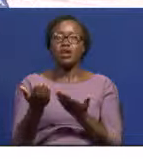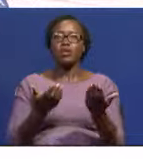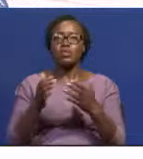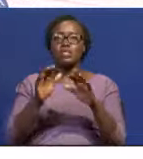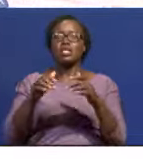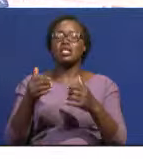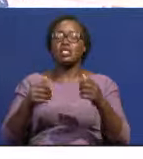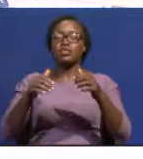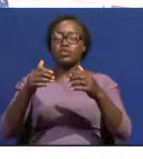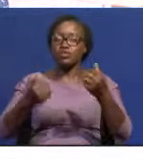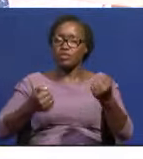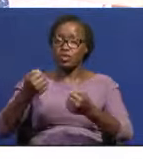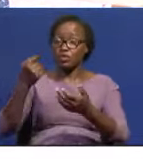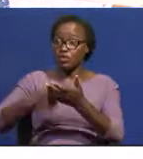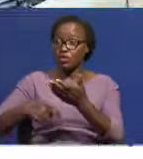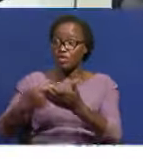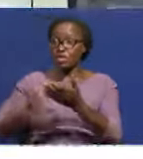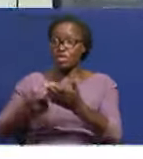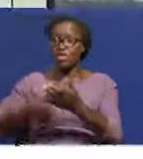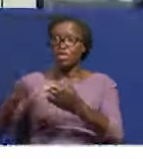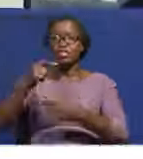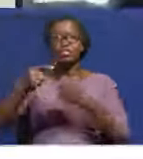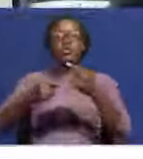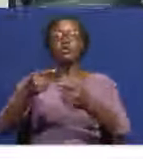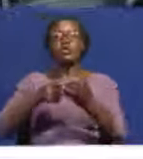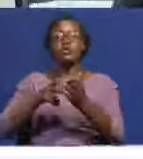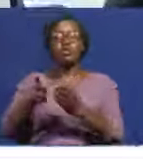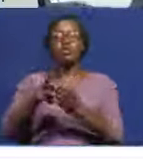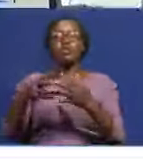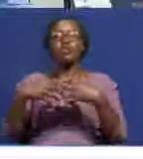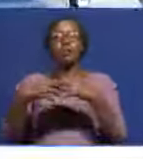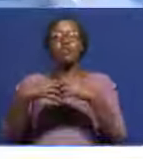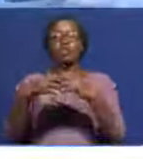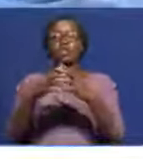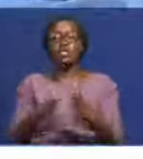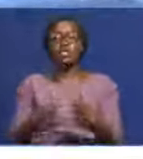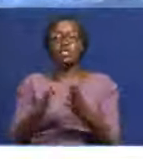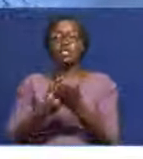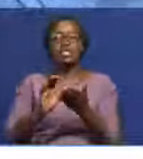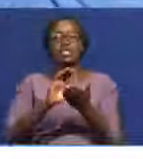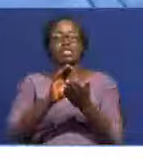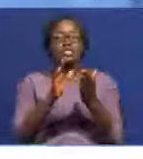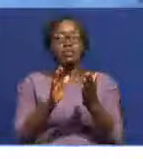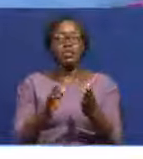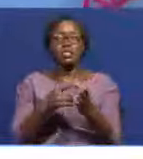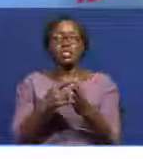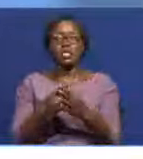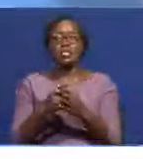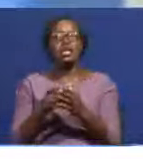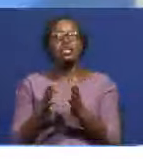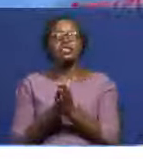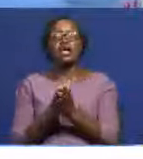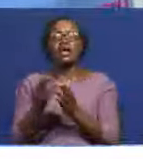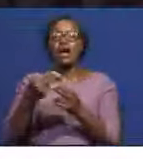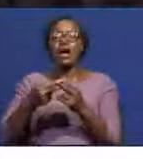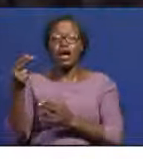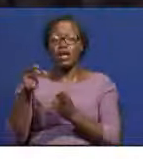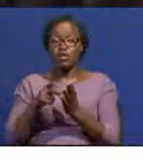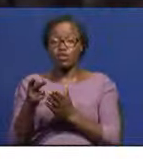agricultural vehicles to the tax will increase the operating cost of manufacturers and suppliers, thus driving up the cost of goods and